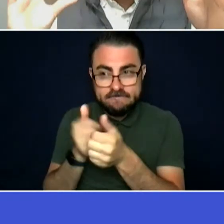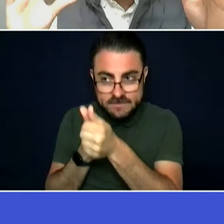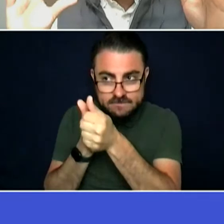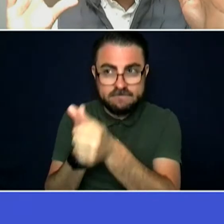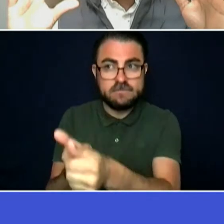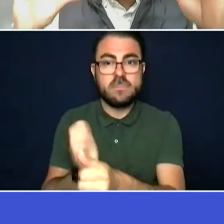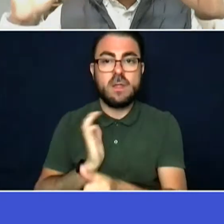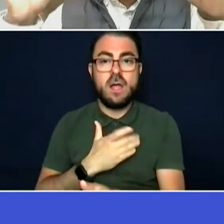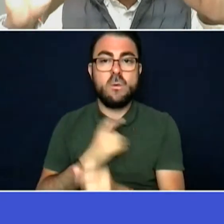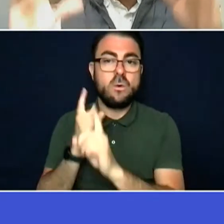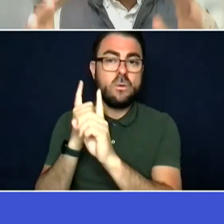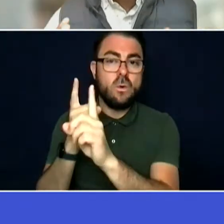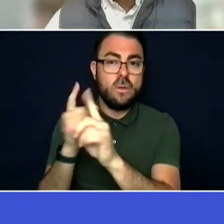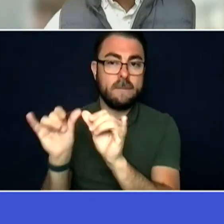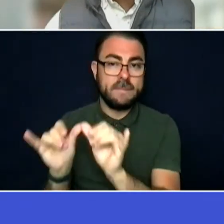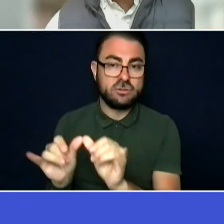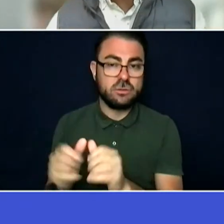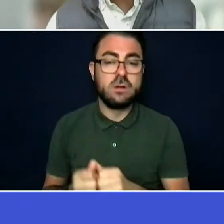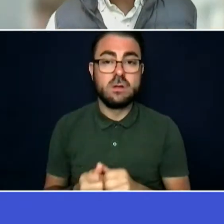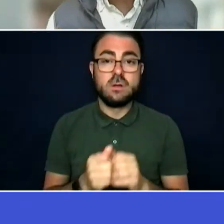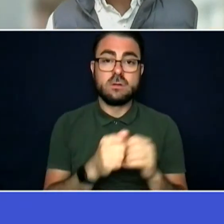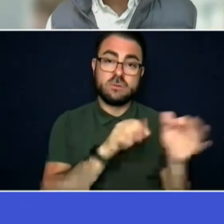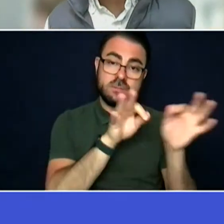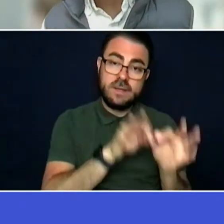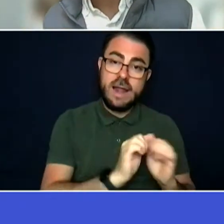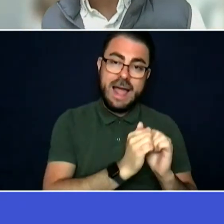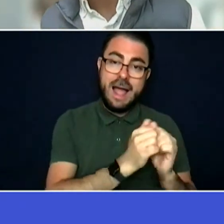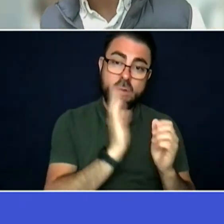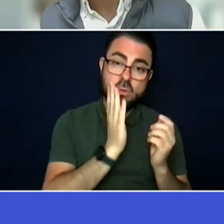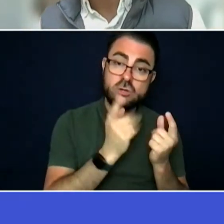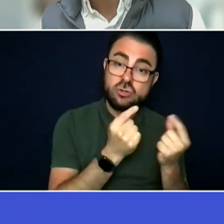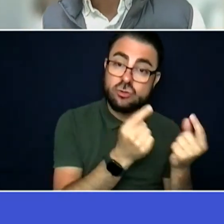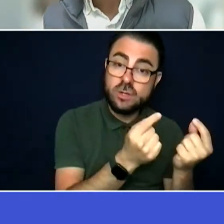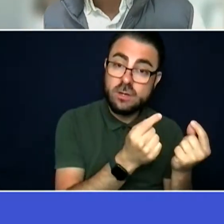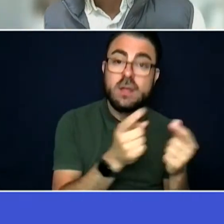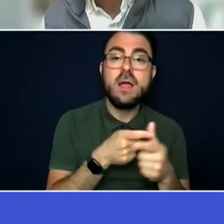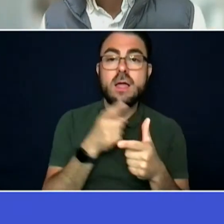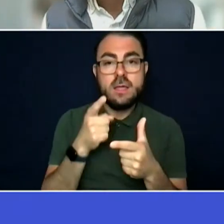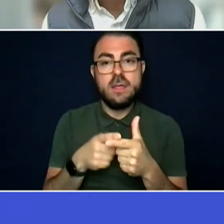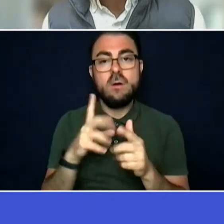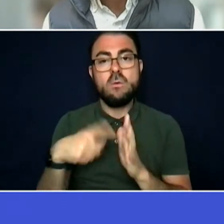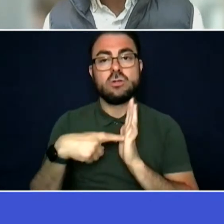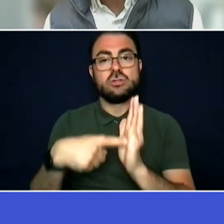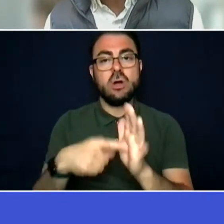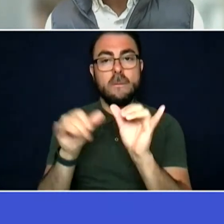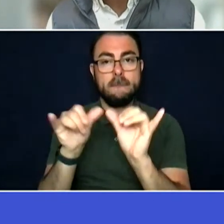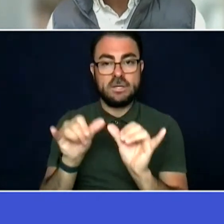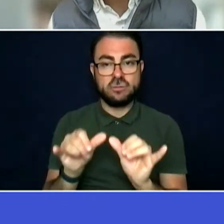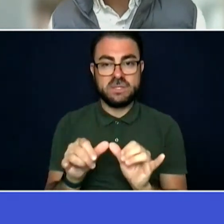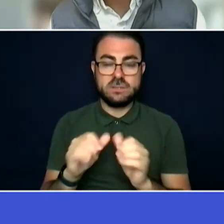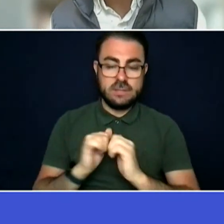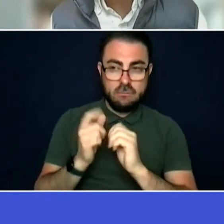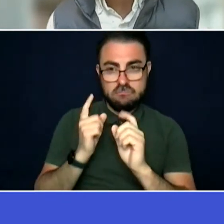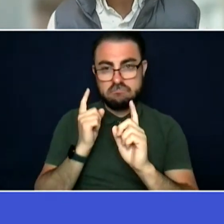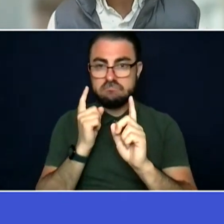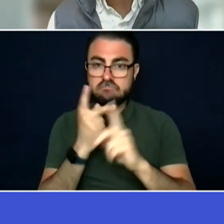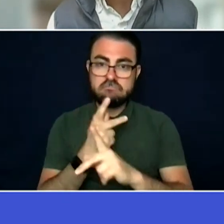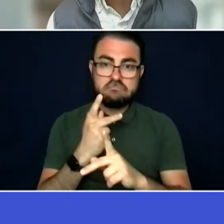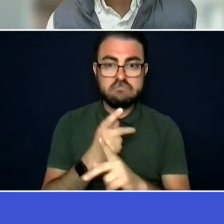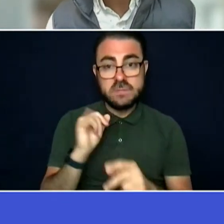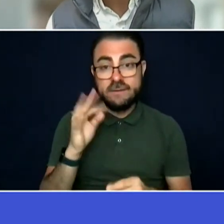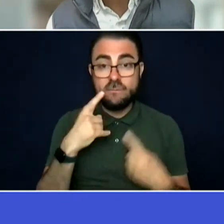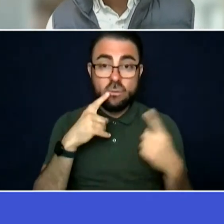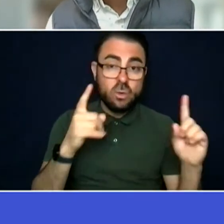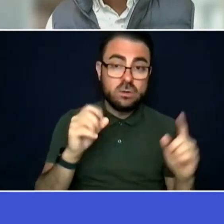added that, how we were going to do that up front, we added those specific measures throughout the document too. And lastly, we just enhanced the clarity